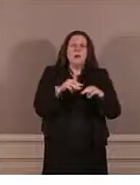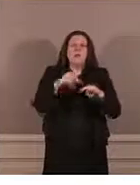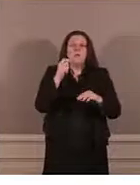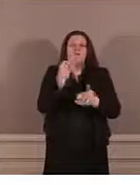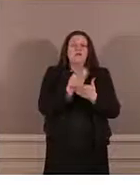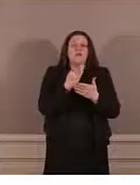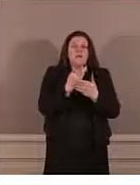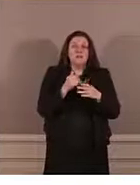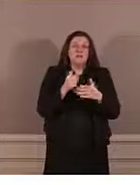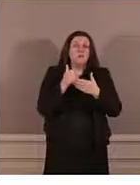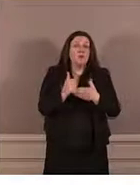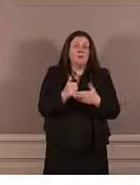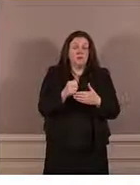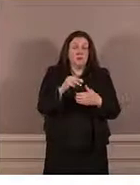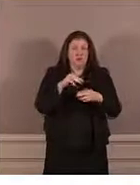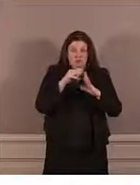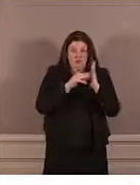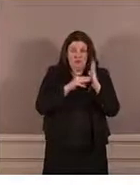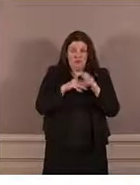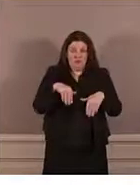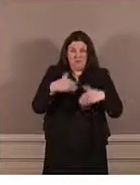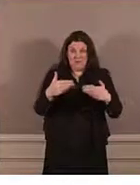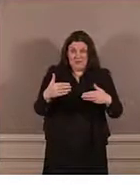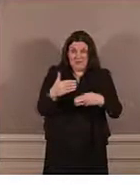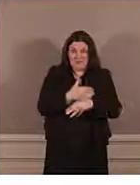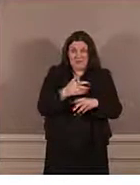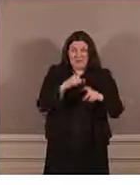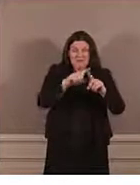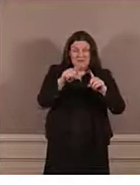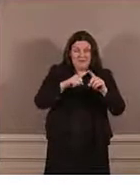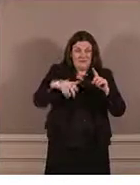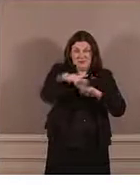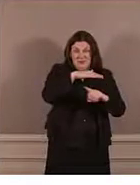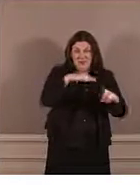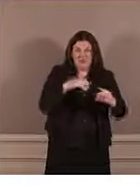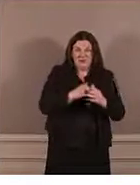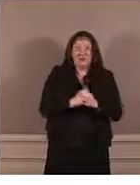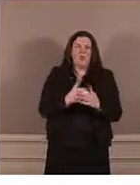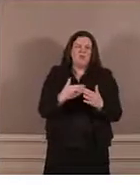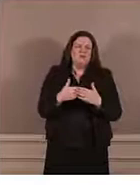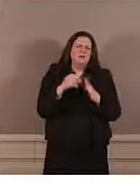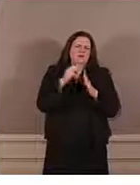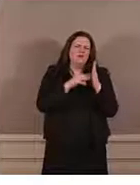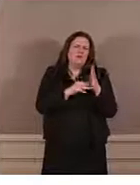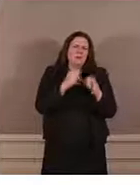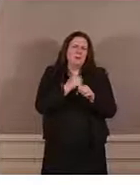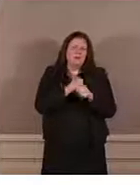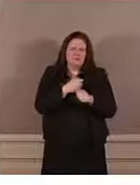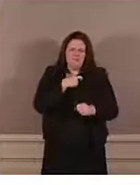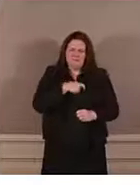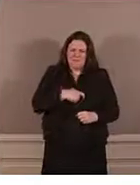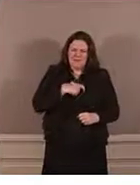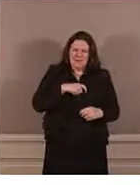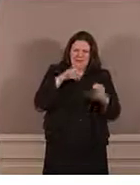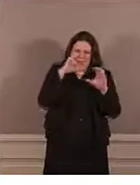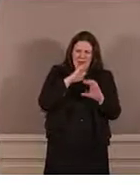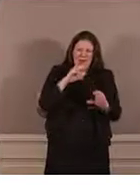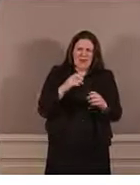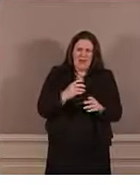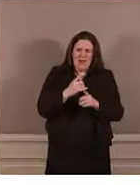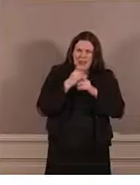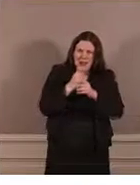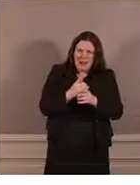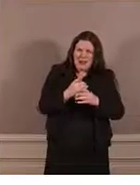support programme provided by in various different settings was programmes on personal care that help